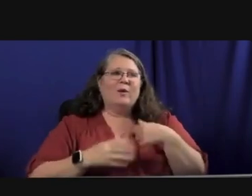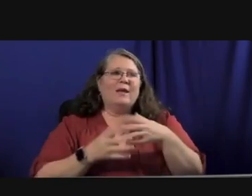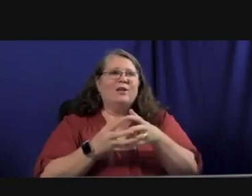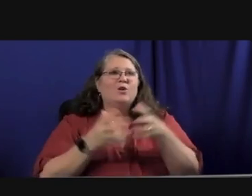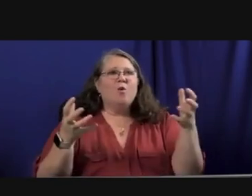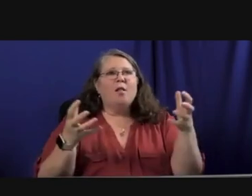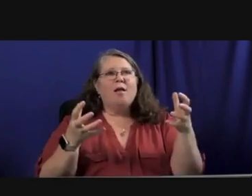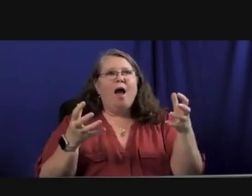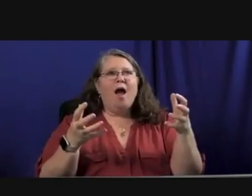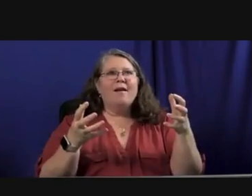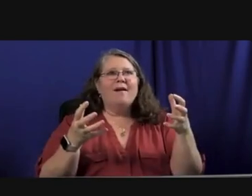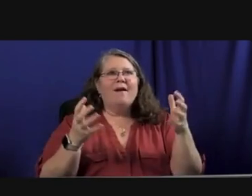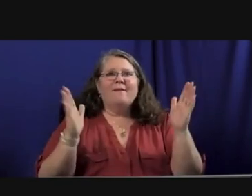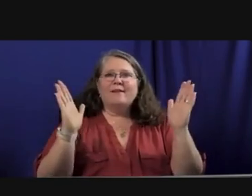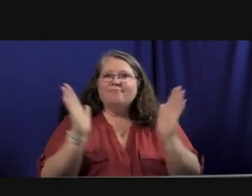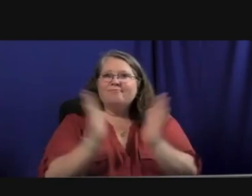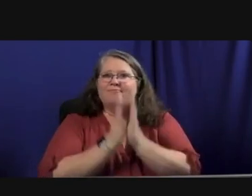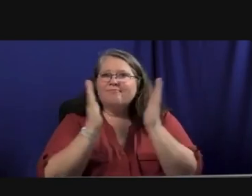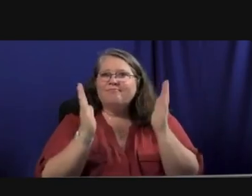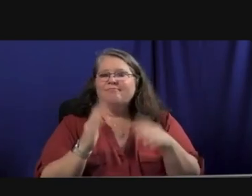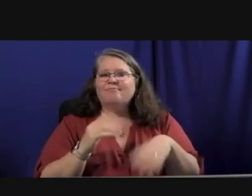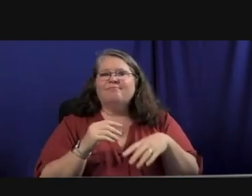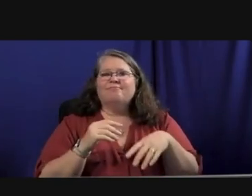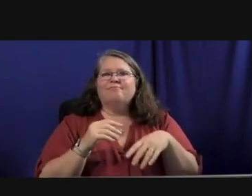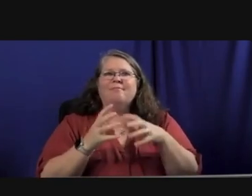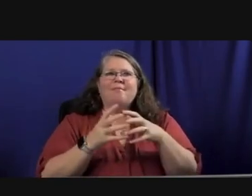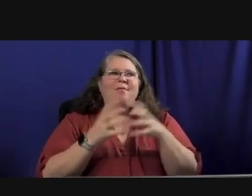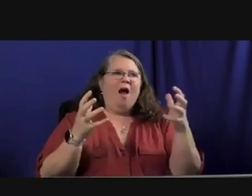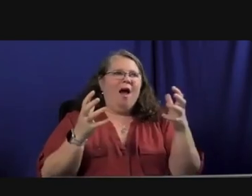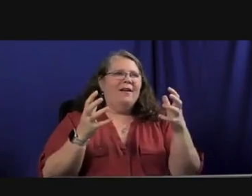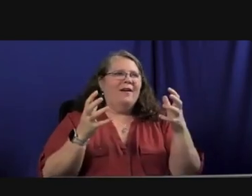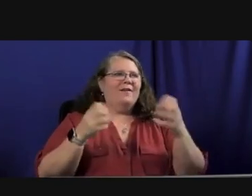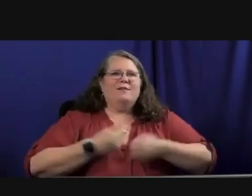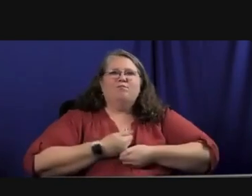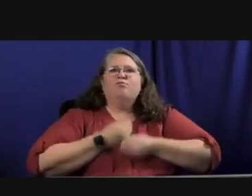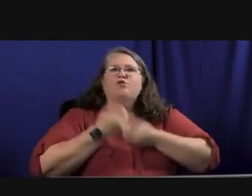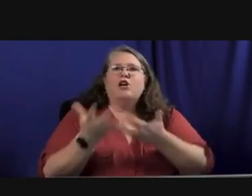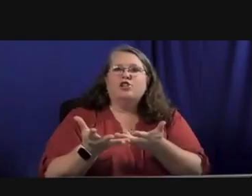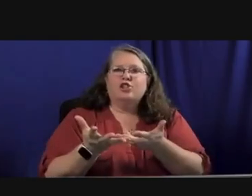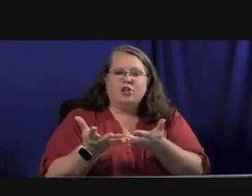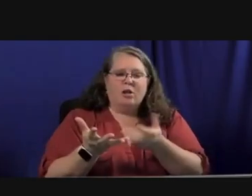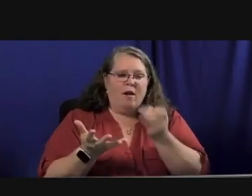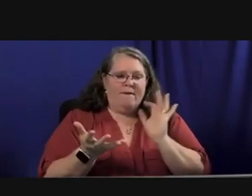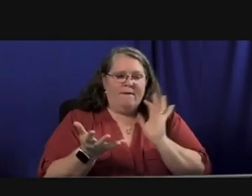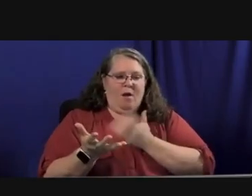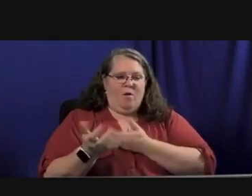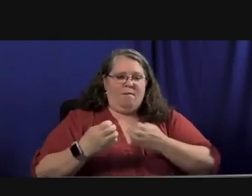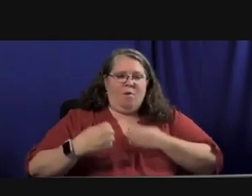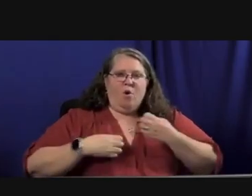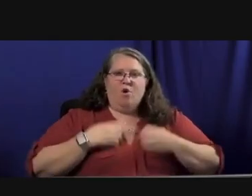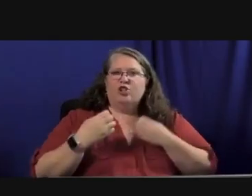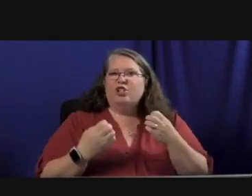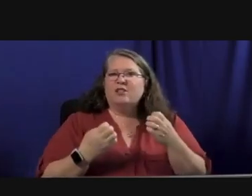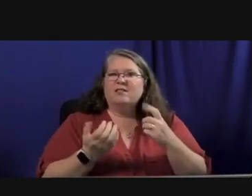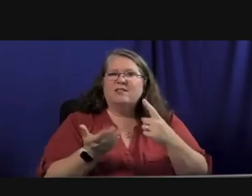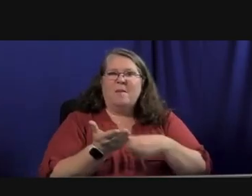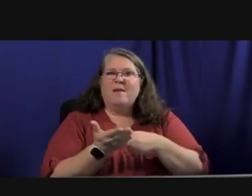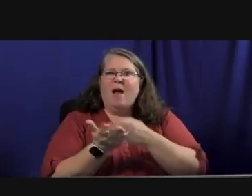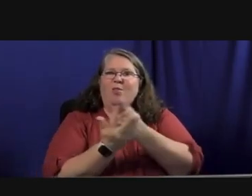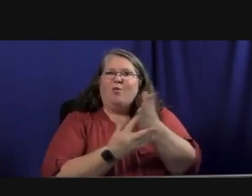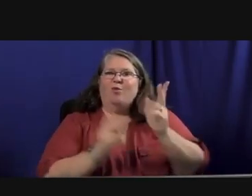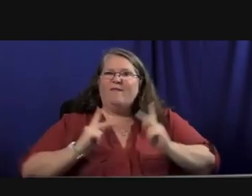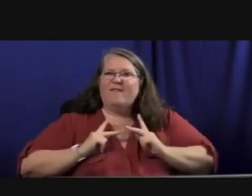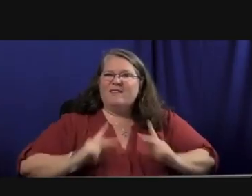do a lot of hugging and, just high fives, a lot of praising, just expression of